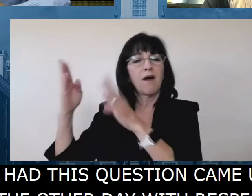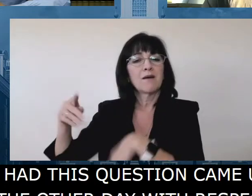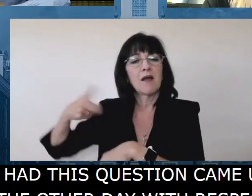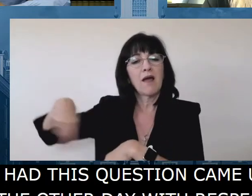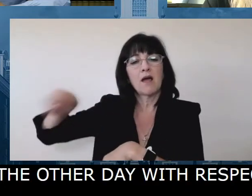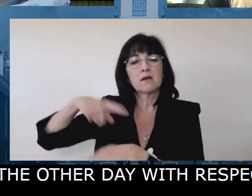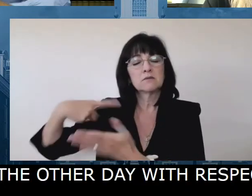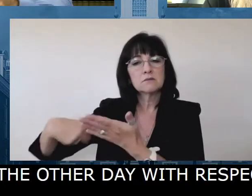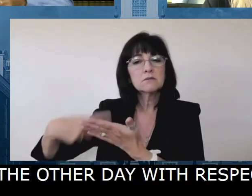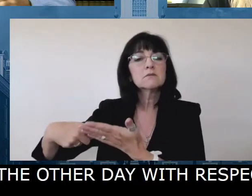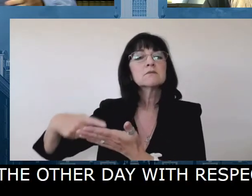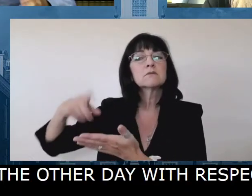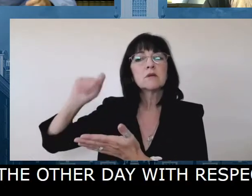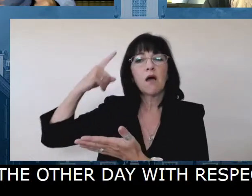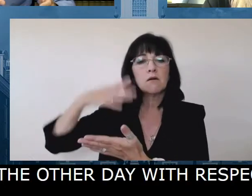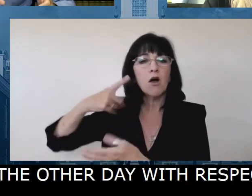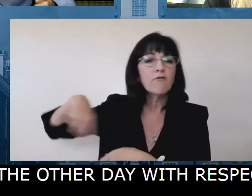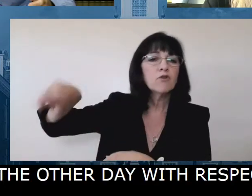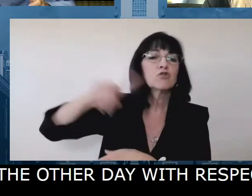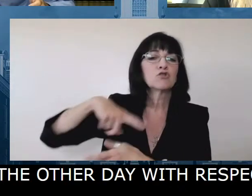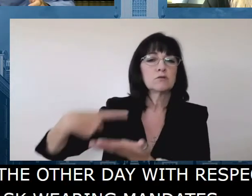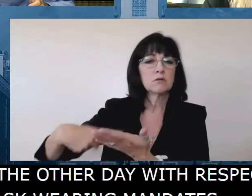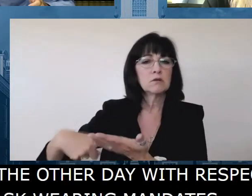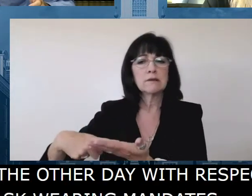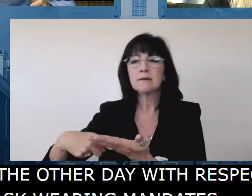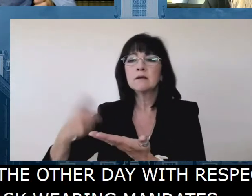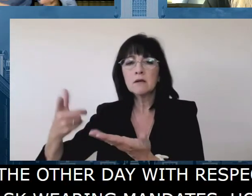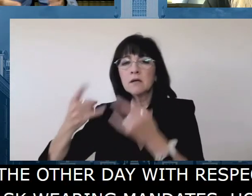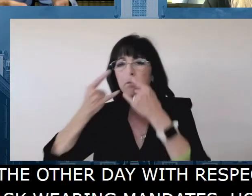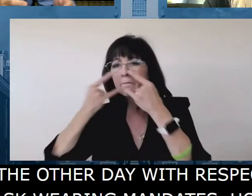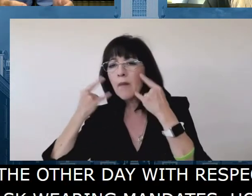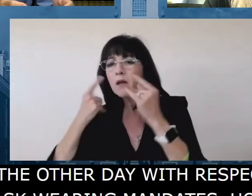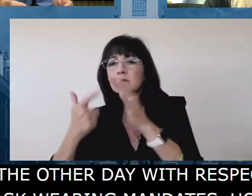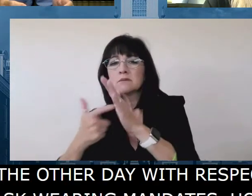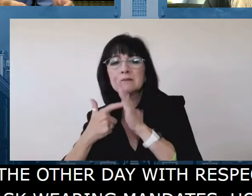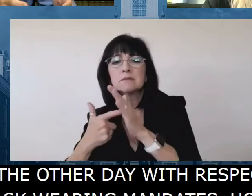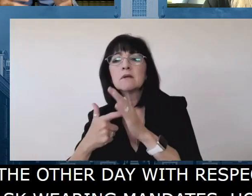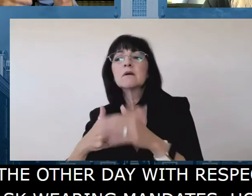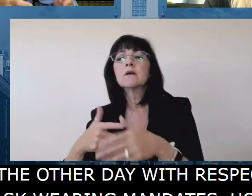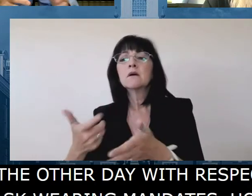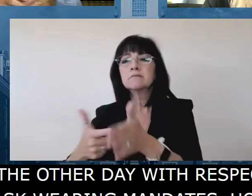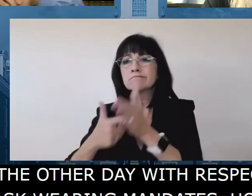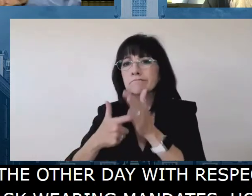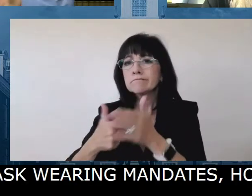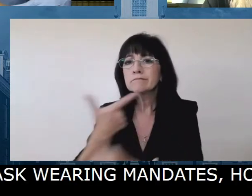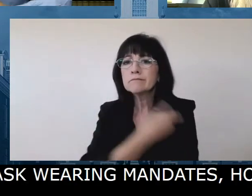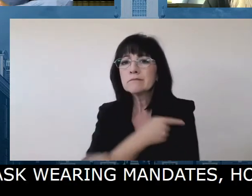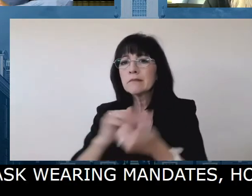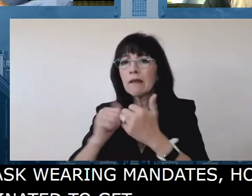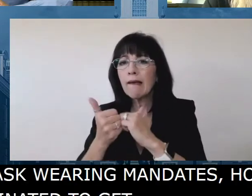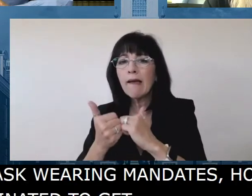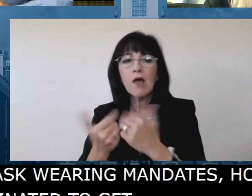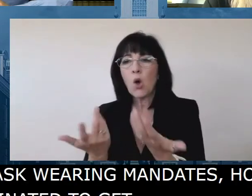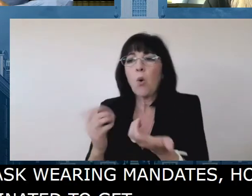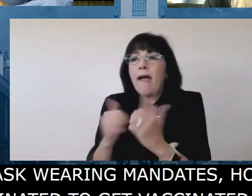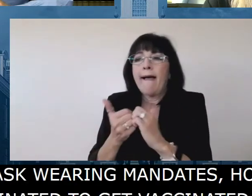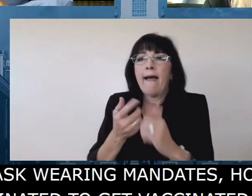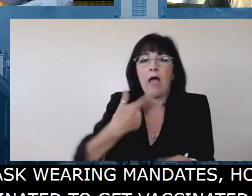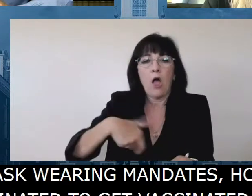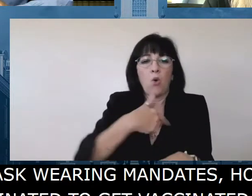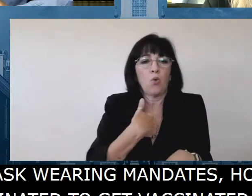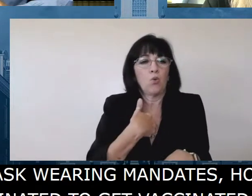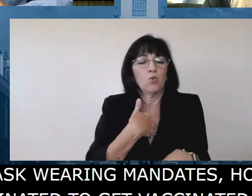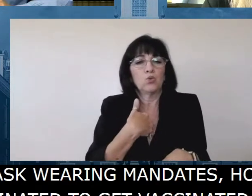wearing mandates. How do we get people that aren't vaccinated to get vaccinated? What's the best incentive way to do that?